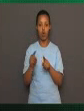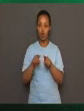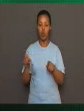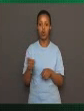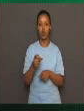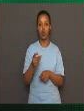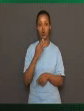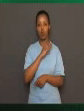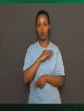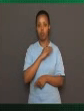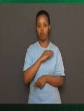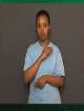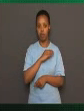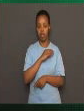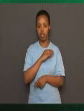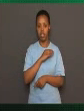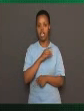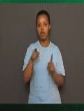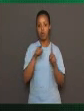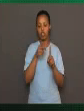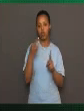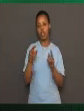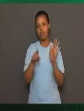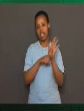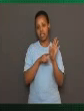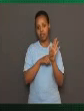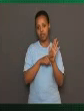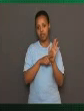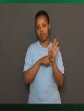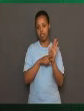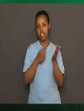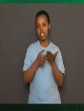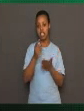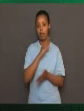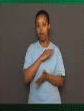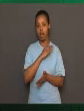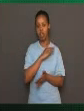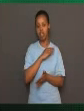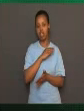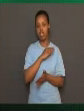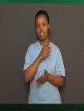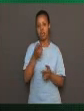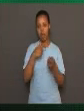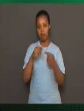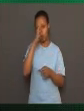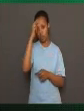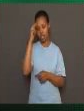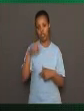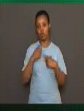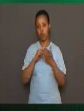and a positive or negative outcome for that behavior.